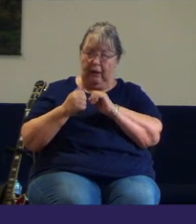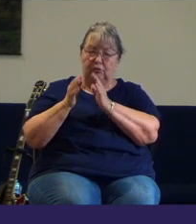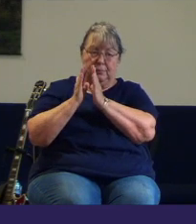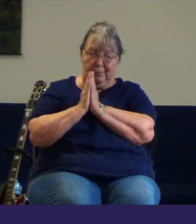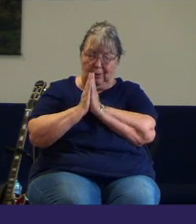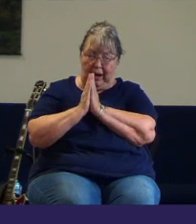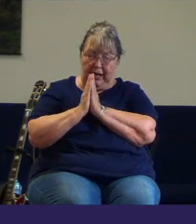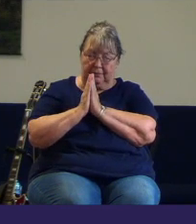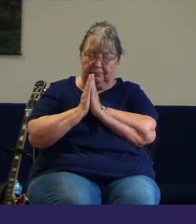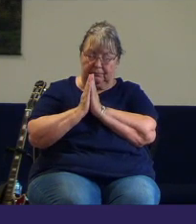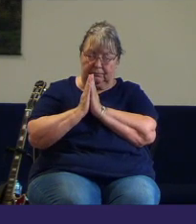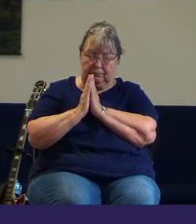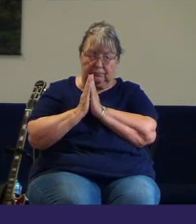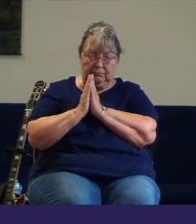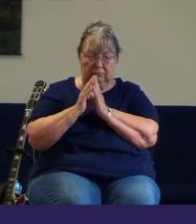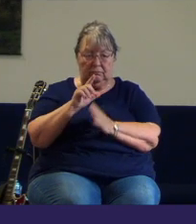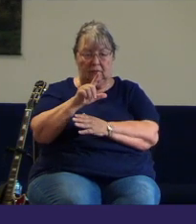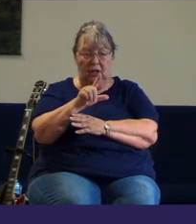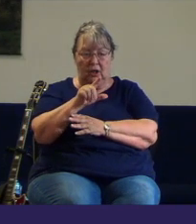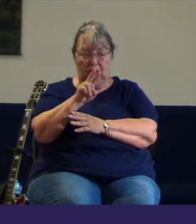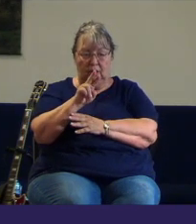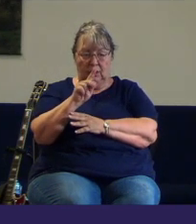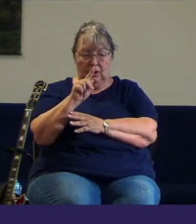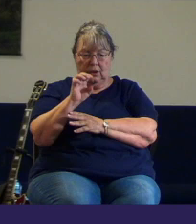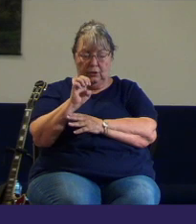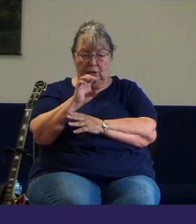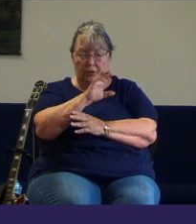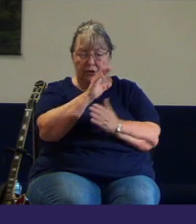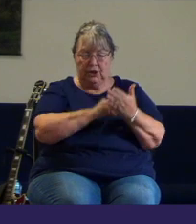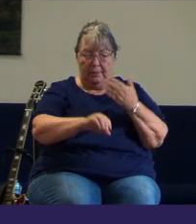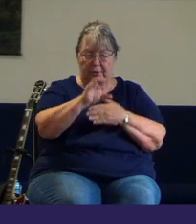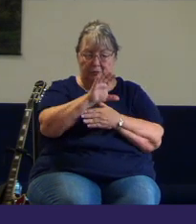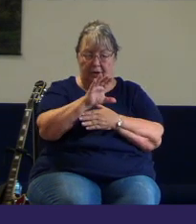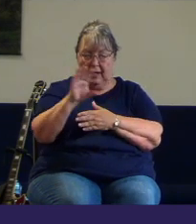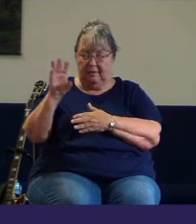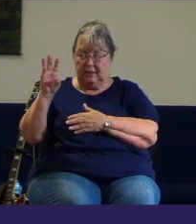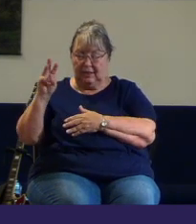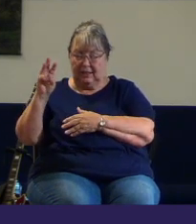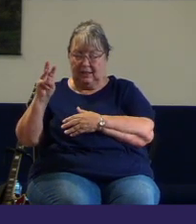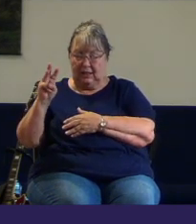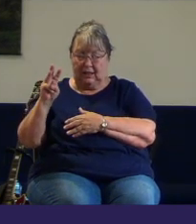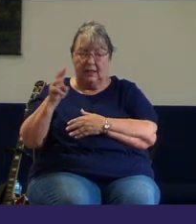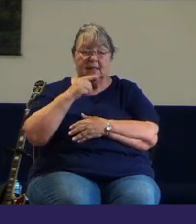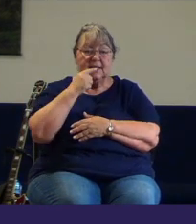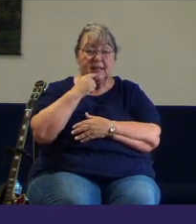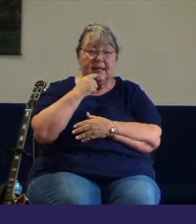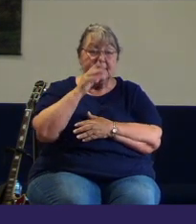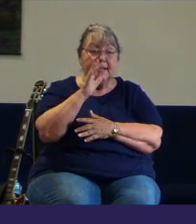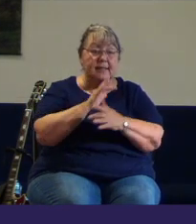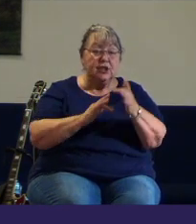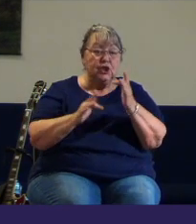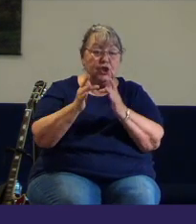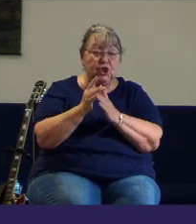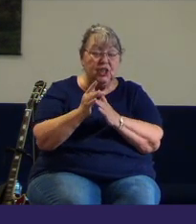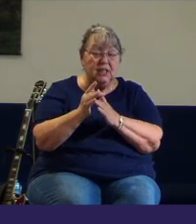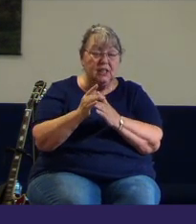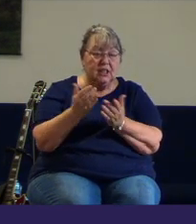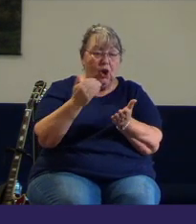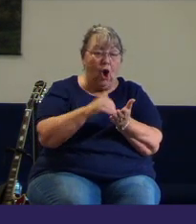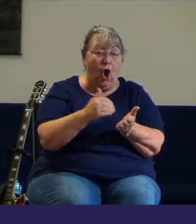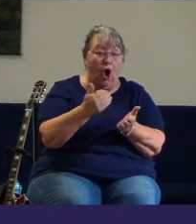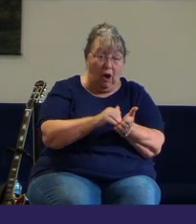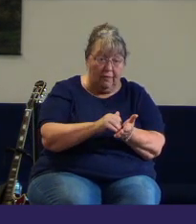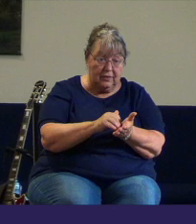And so it says in Luke 5:16 that Jesus often gathered into lonely places and prayed.